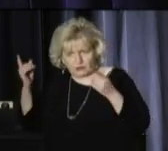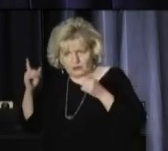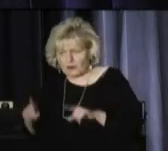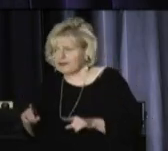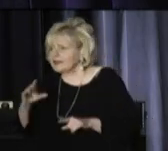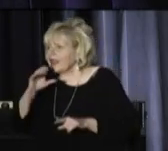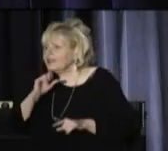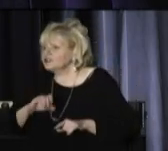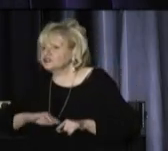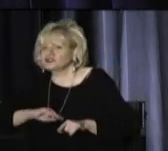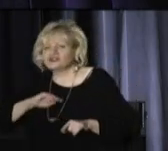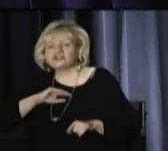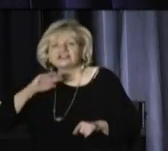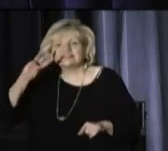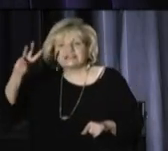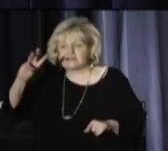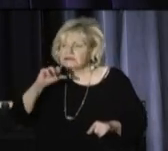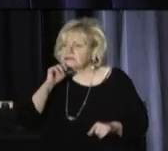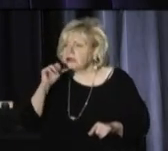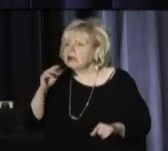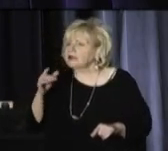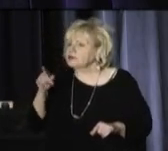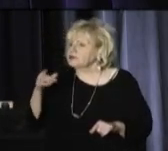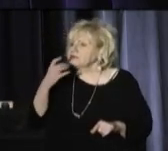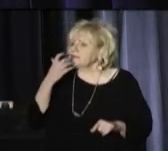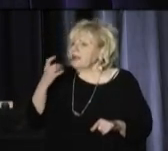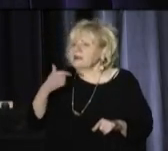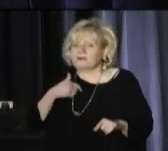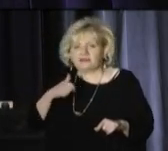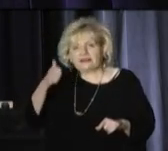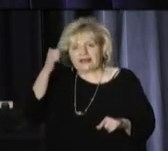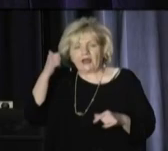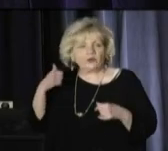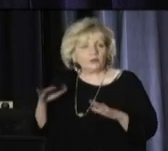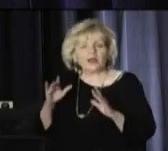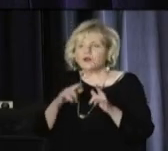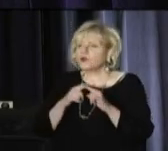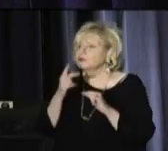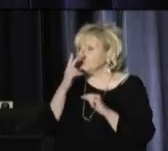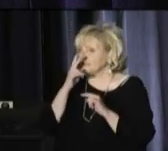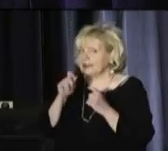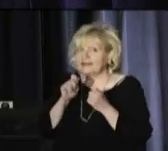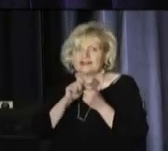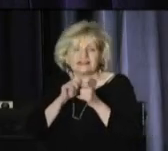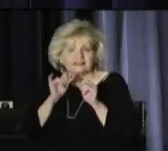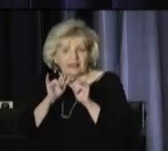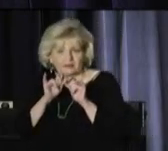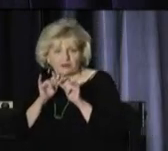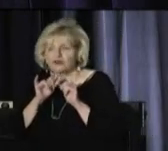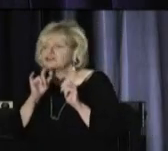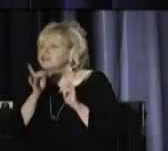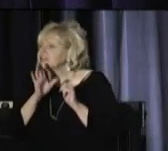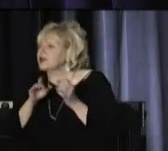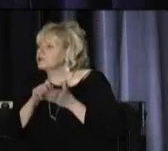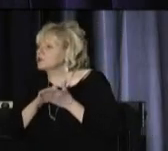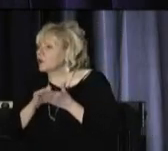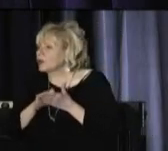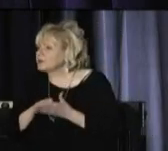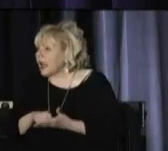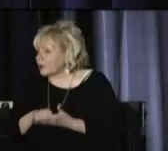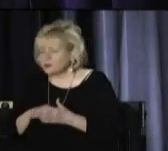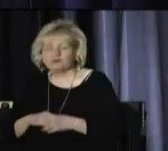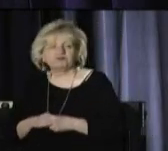make her yell at me for being in the way, and not close enough to see the exact measurements she used. She never wrote the recipe